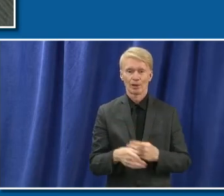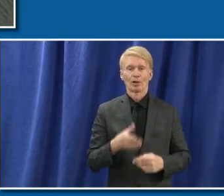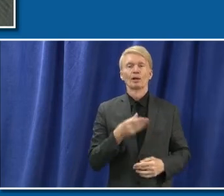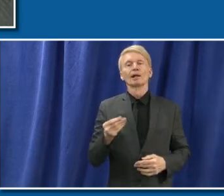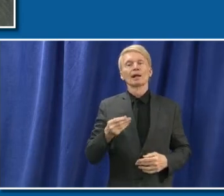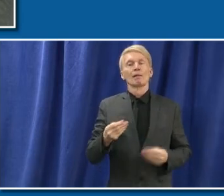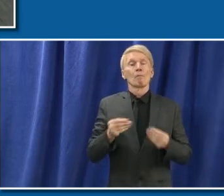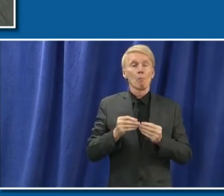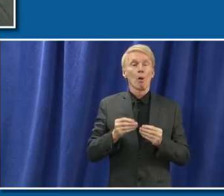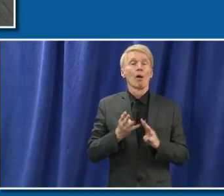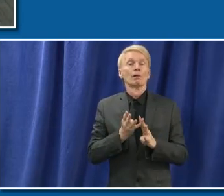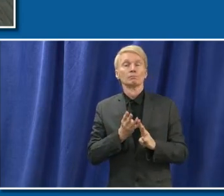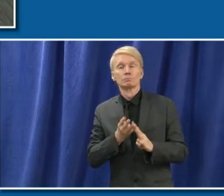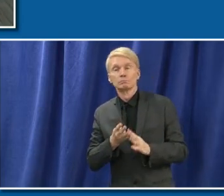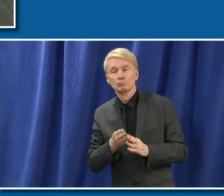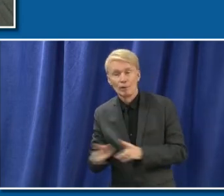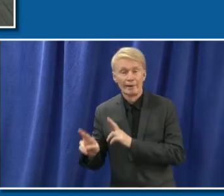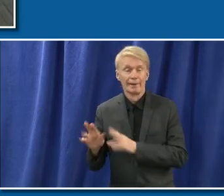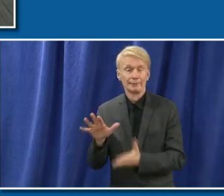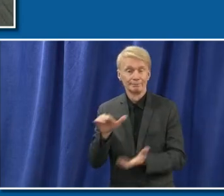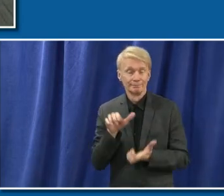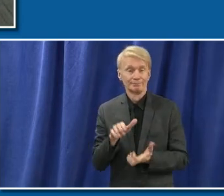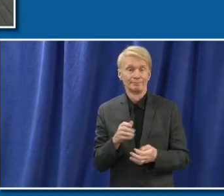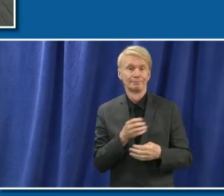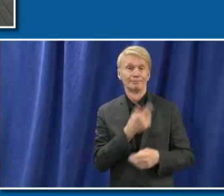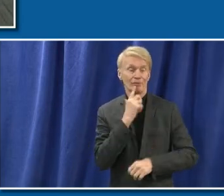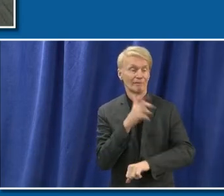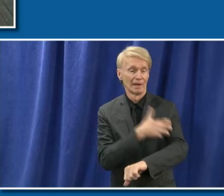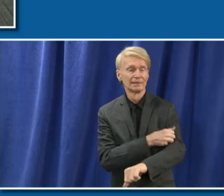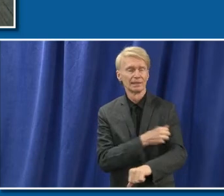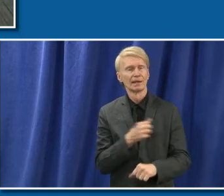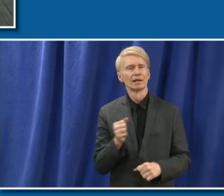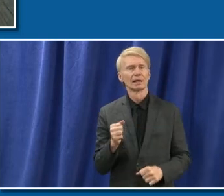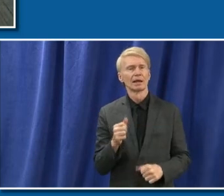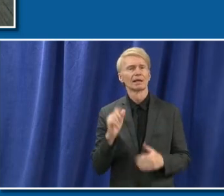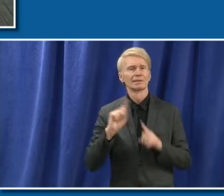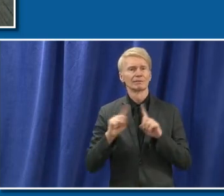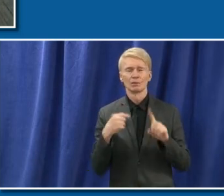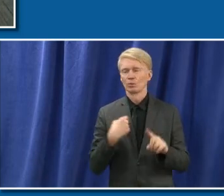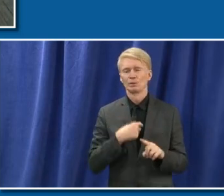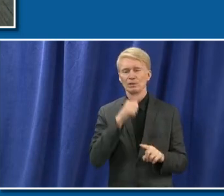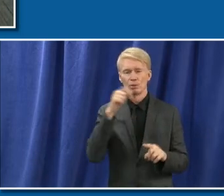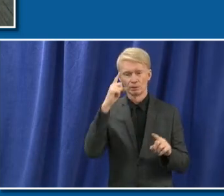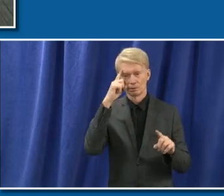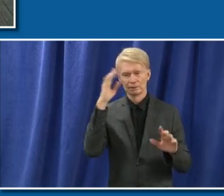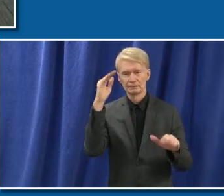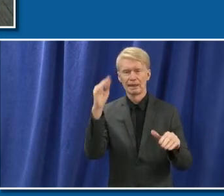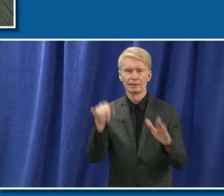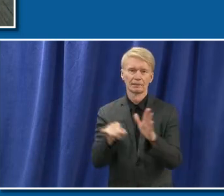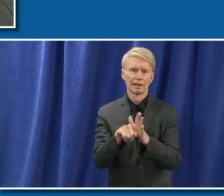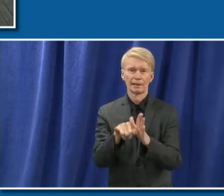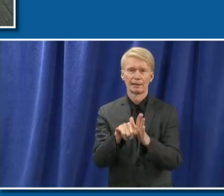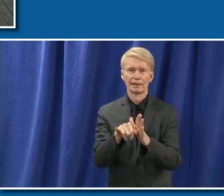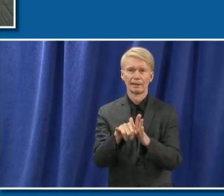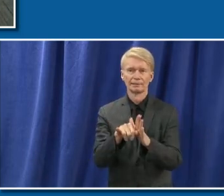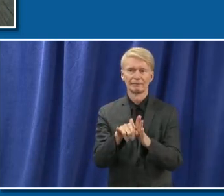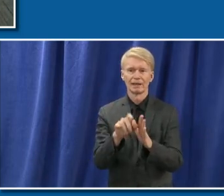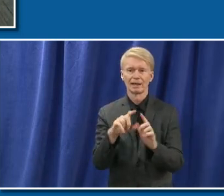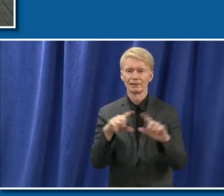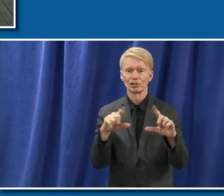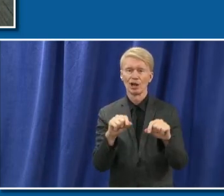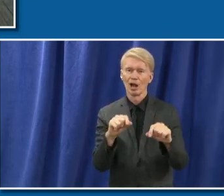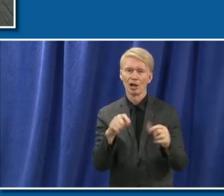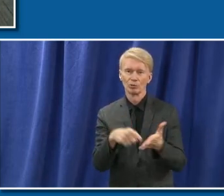more vaccine available, we are not anticipating requiring identification per